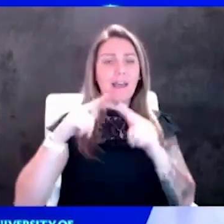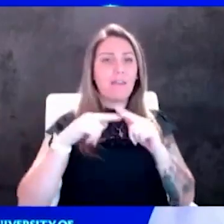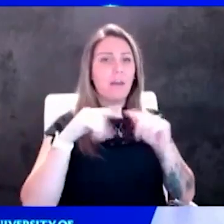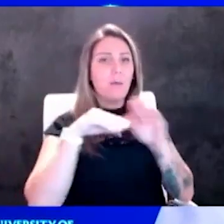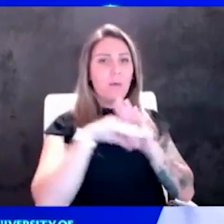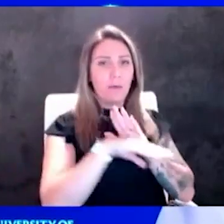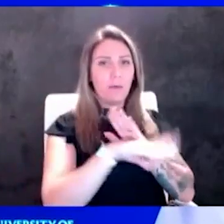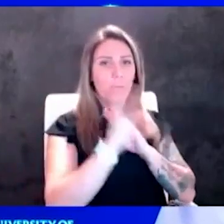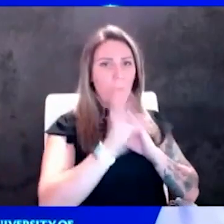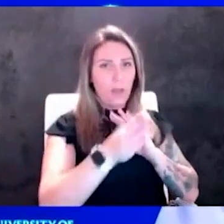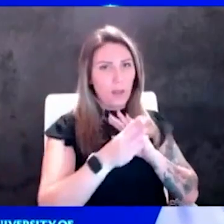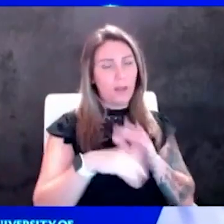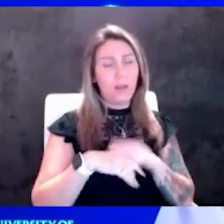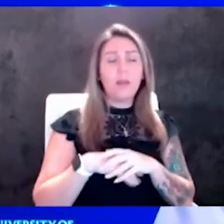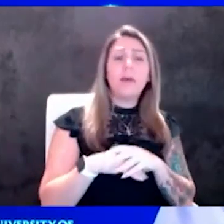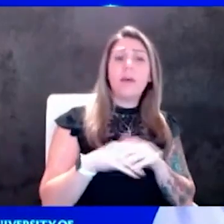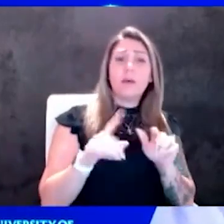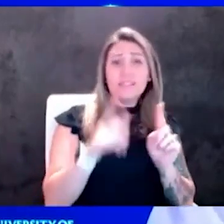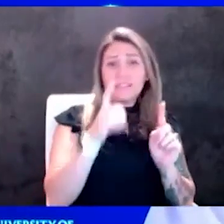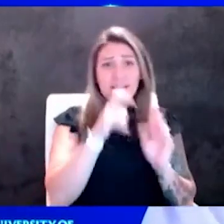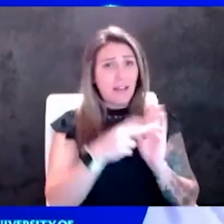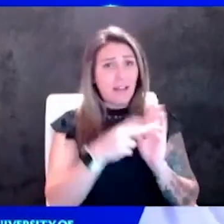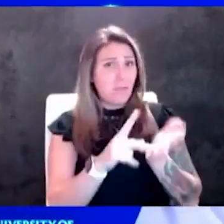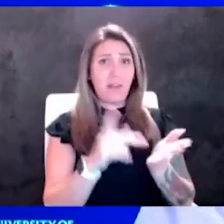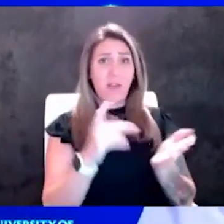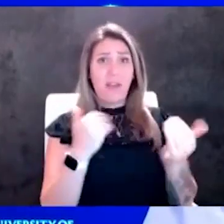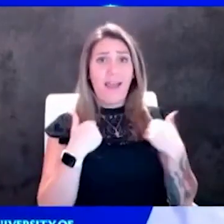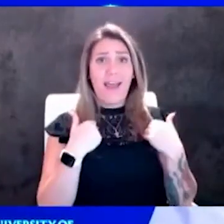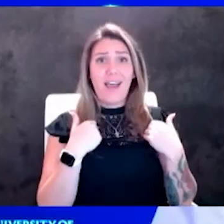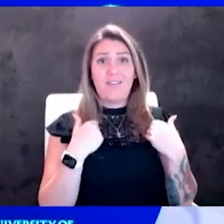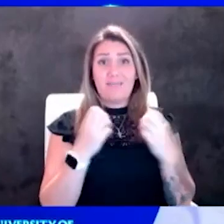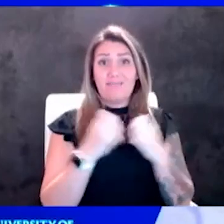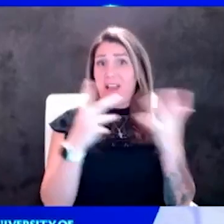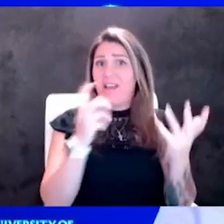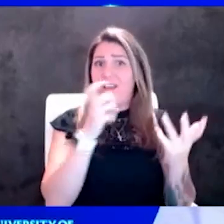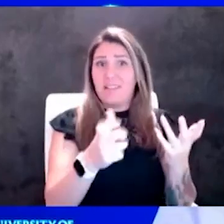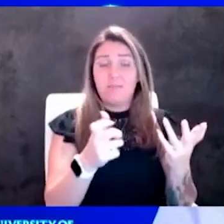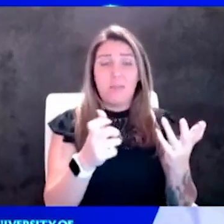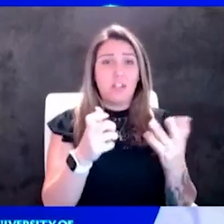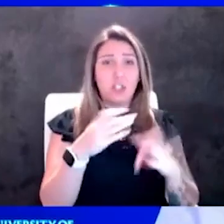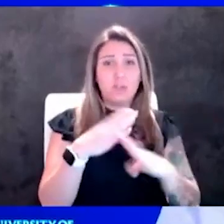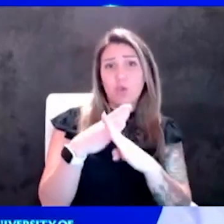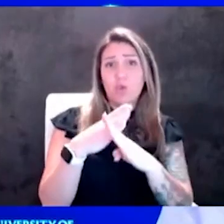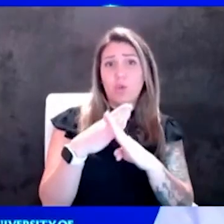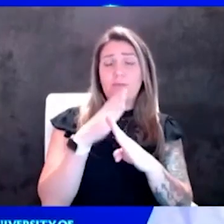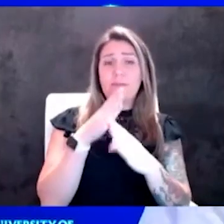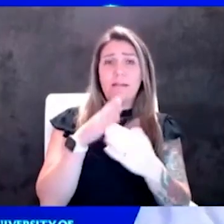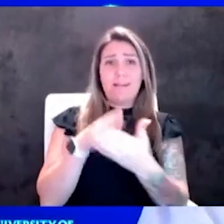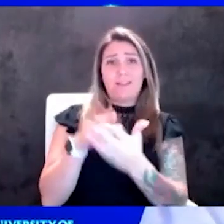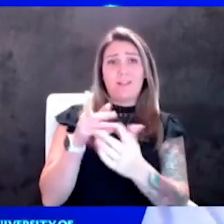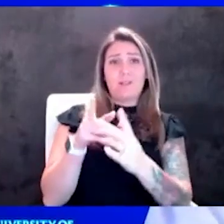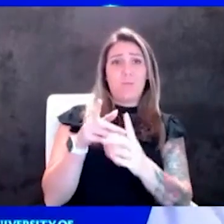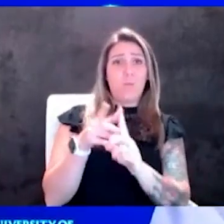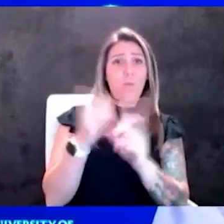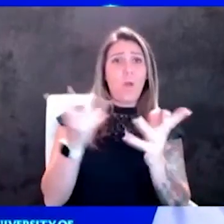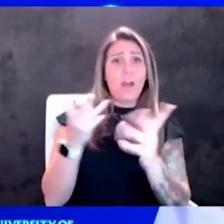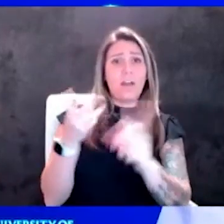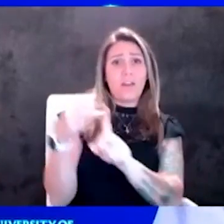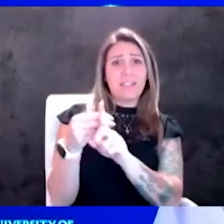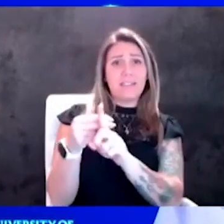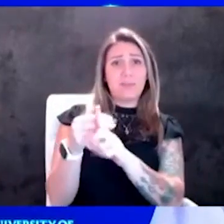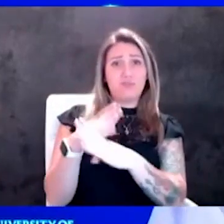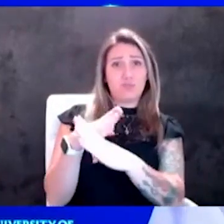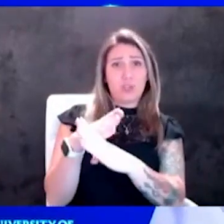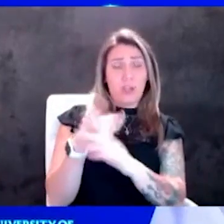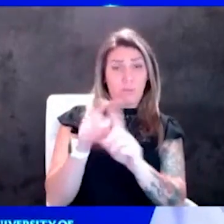that doesn't mean you necessarily have less immunity per se, especially against what the vaccine is trying to protect you against, and that's going to the hospital, going